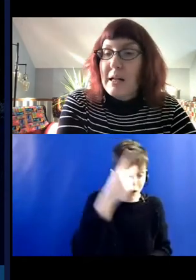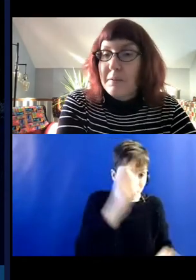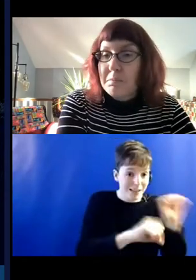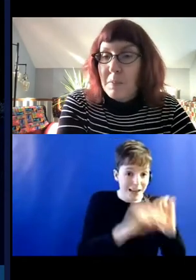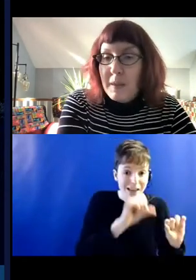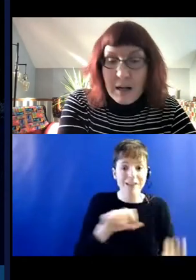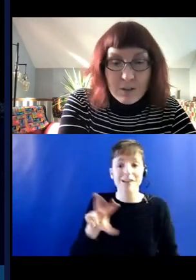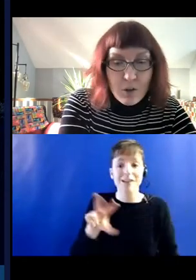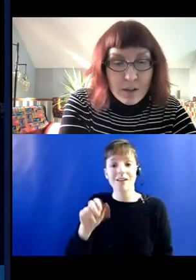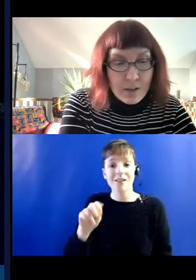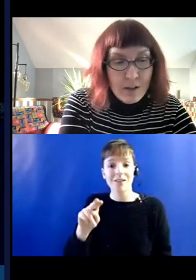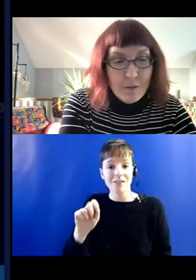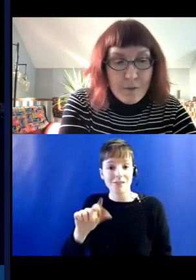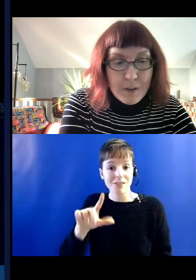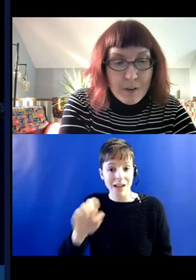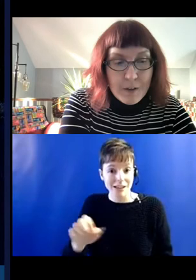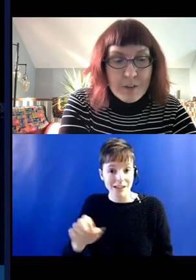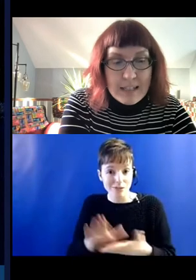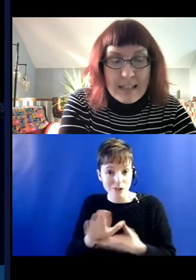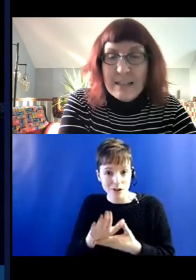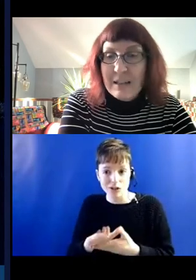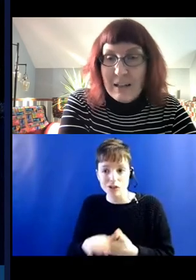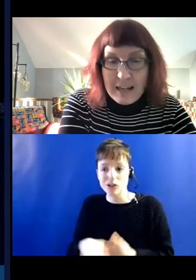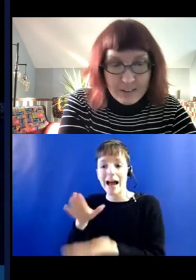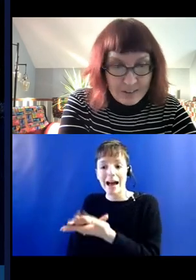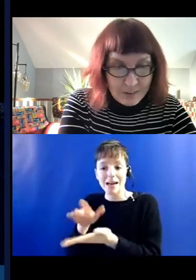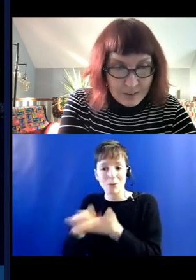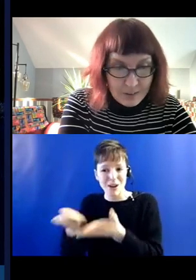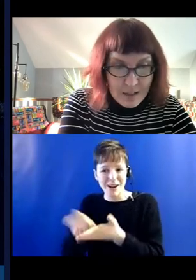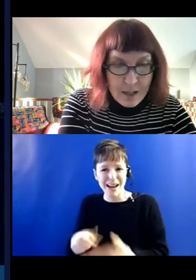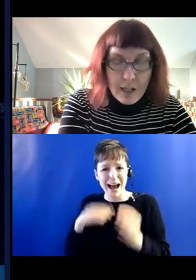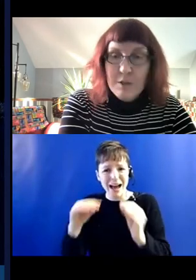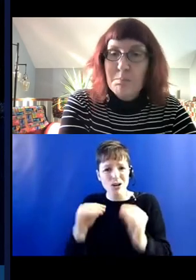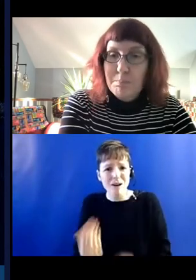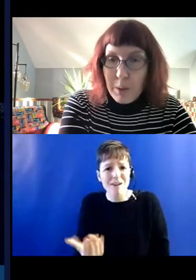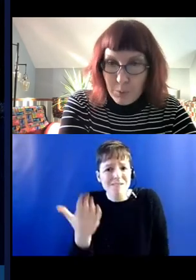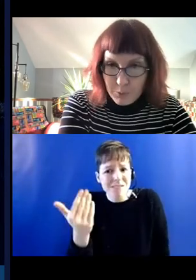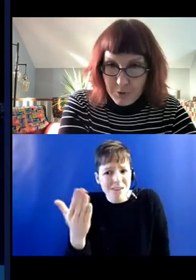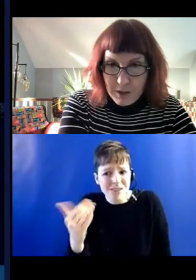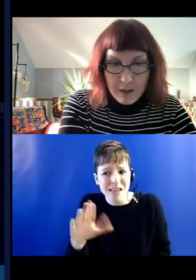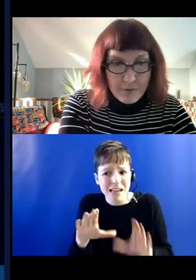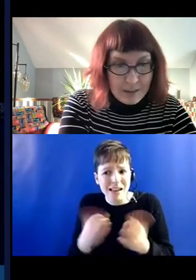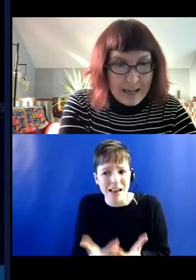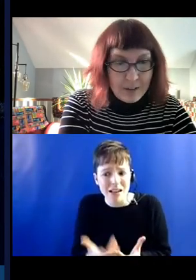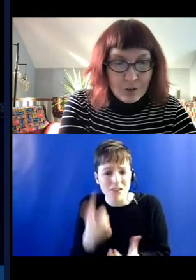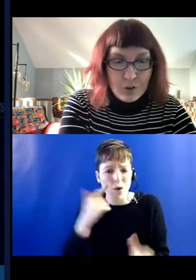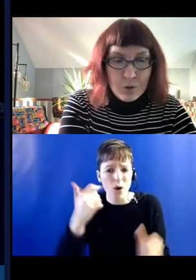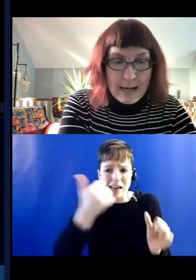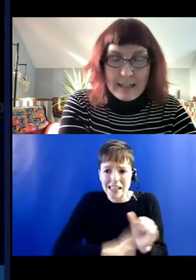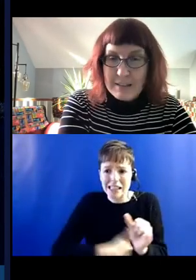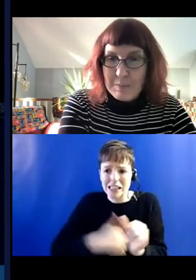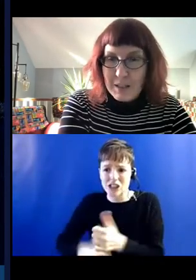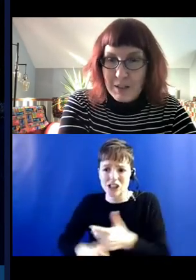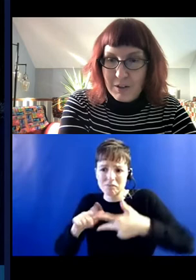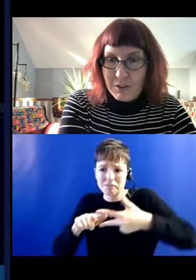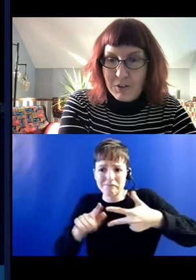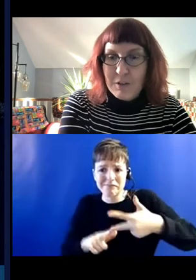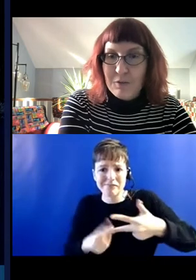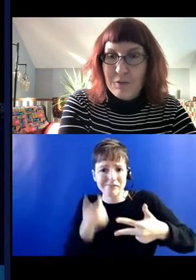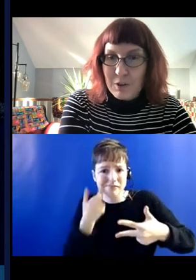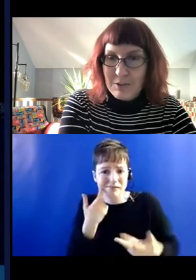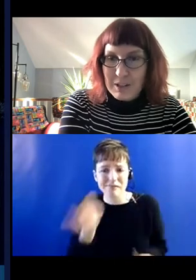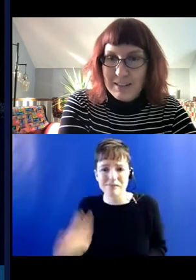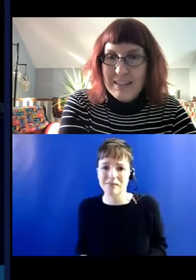academic writing. I taught 15 classes in both of the last two academic years.